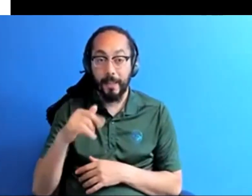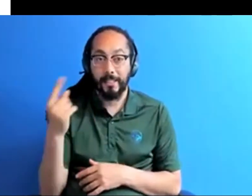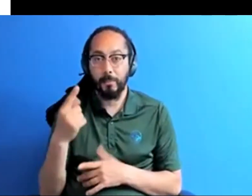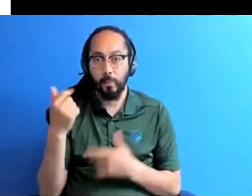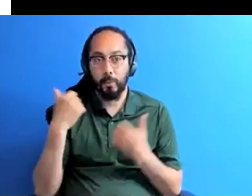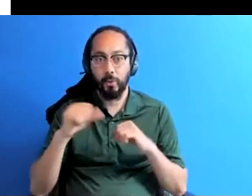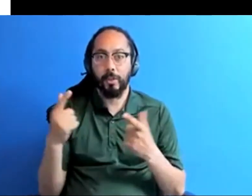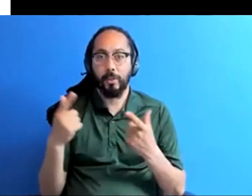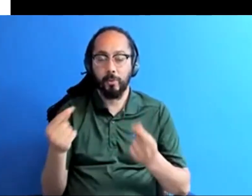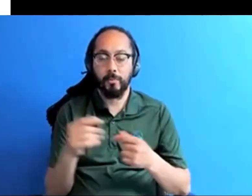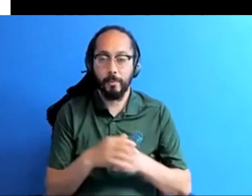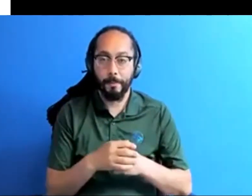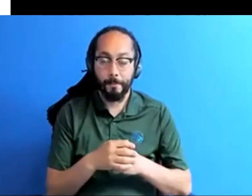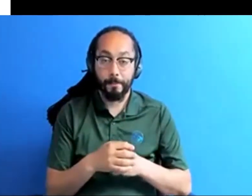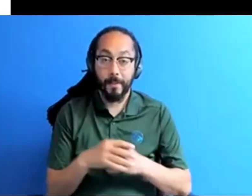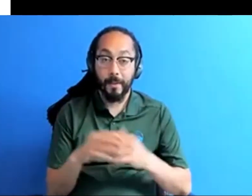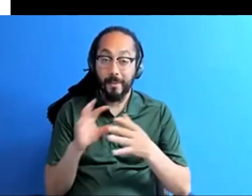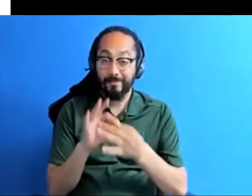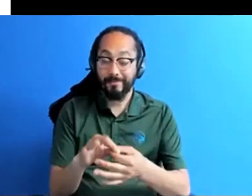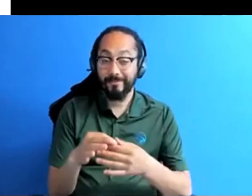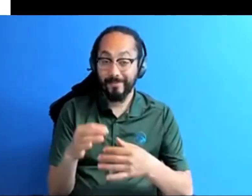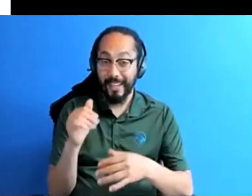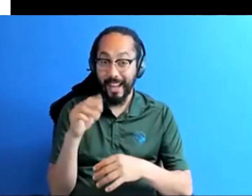in regards to what Amy was talking about,